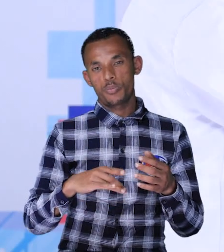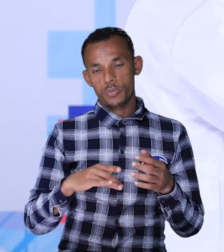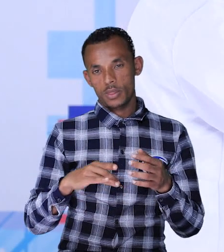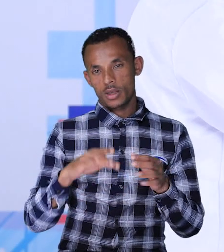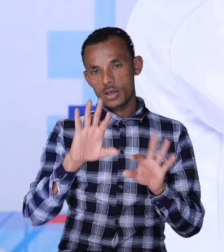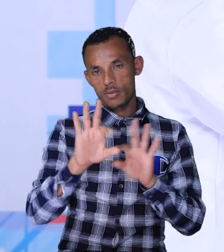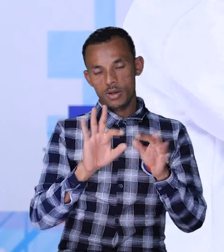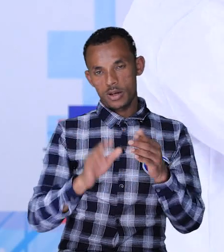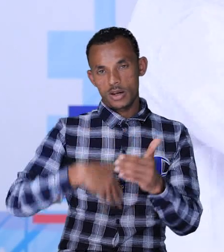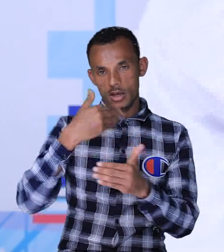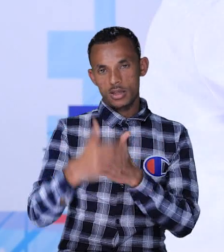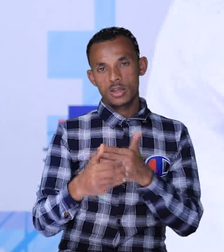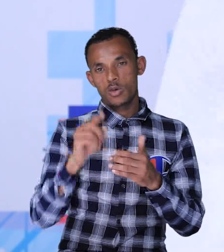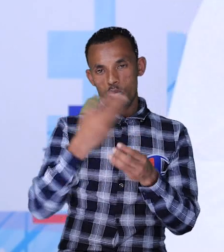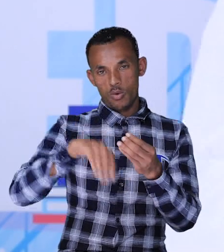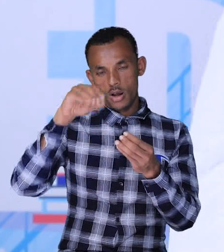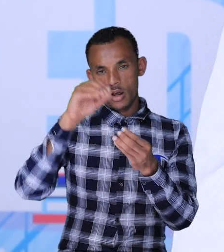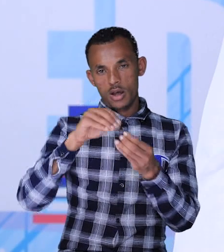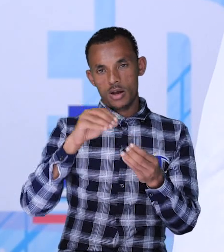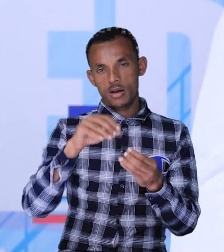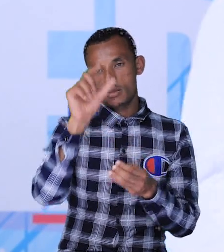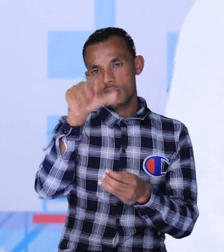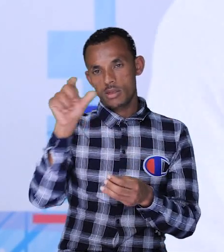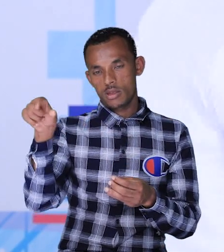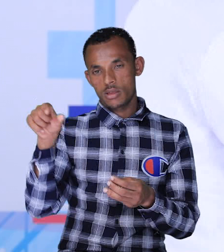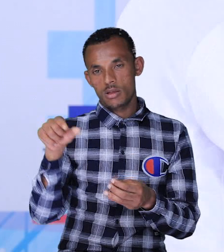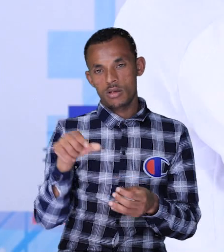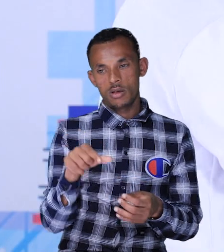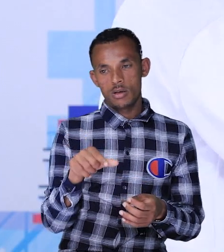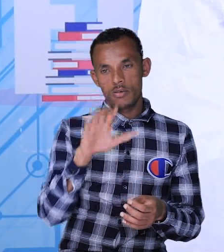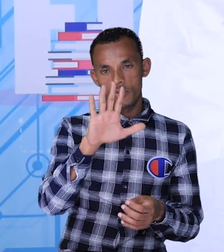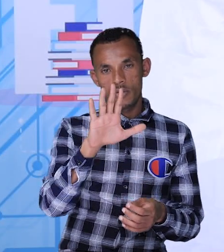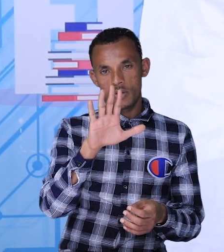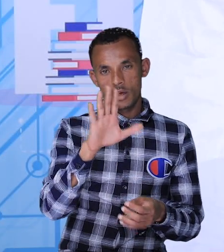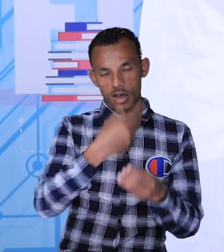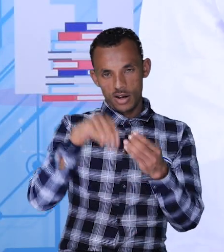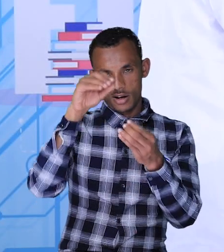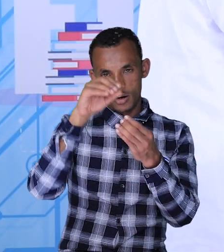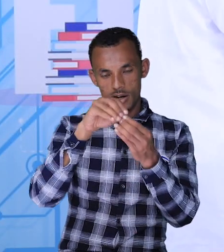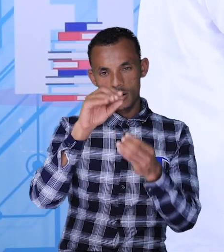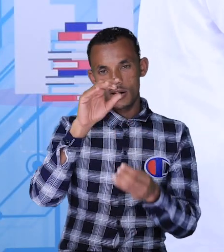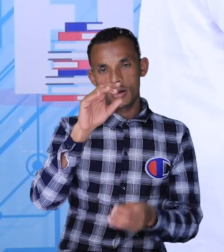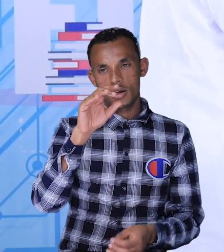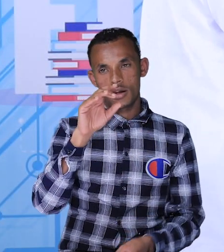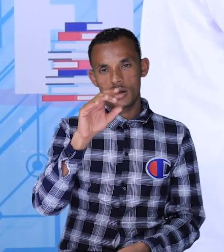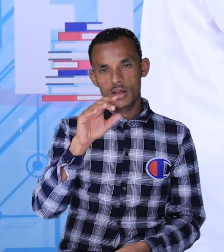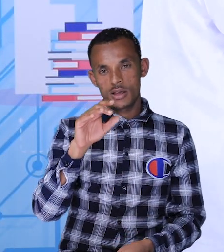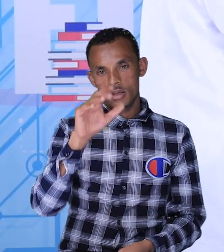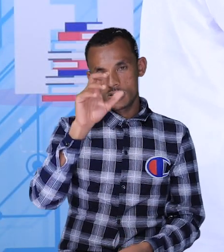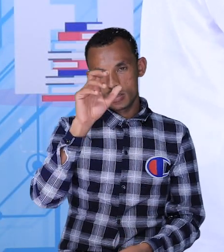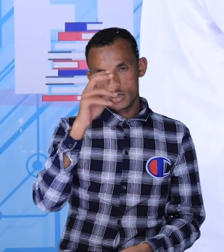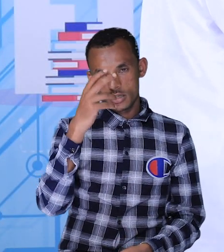To find the next sample, simply you add the sampling interval. So 5, you add the sampling interval 8 here, you get